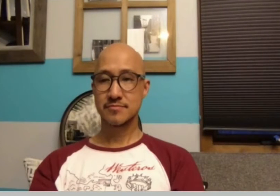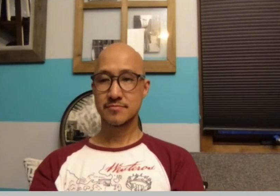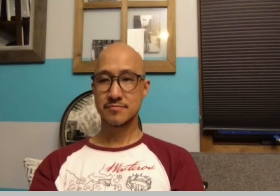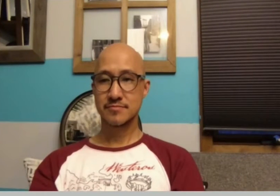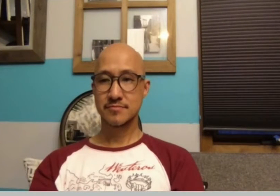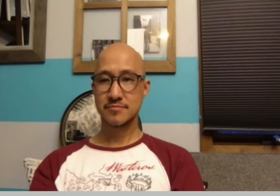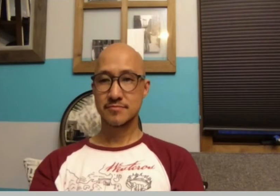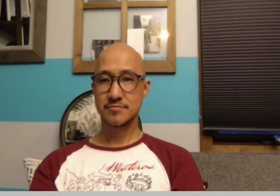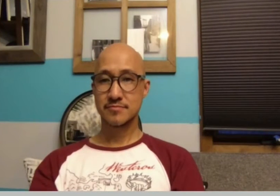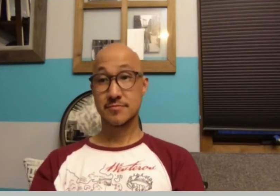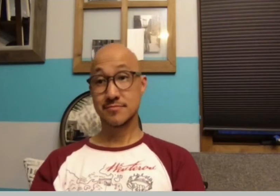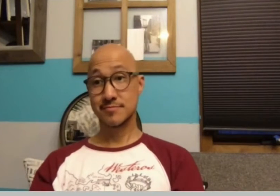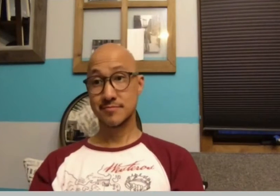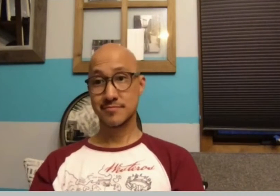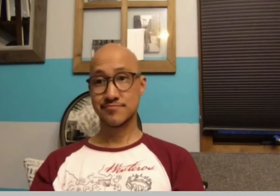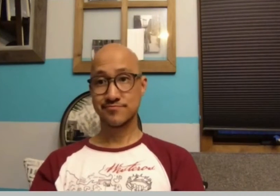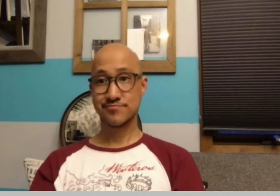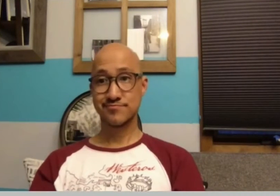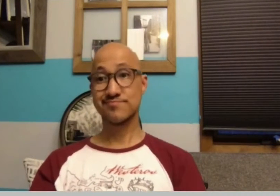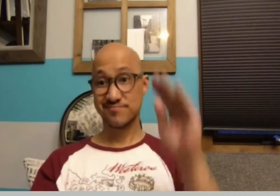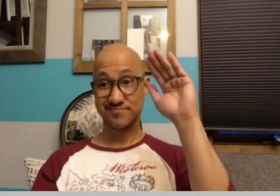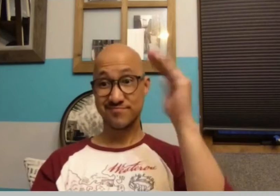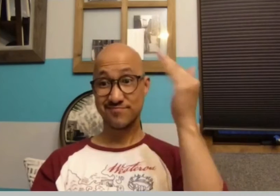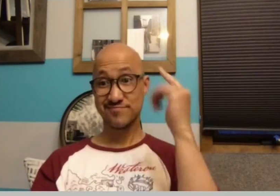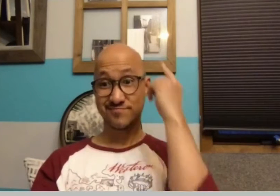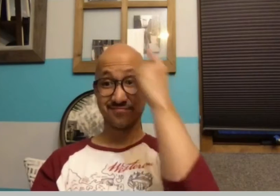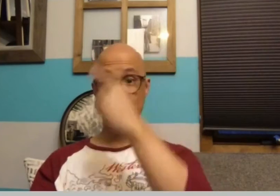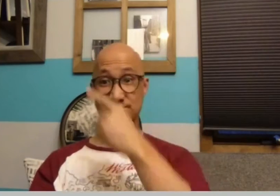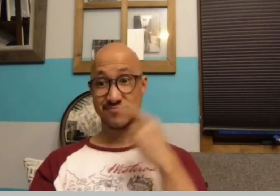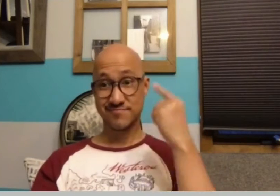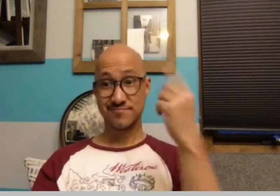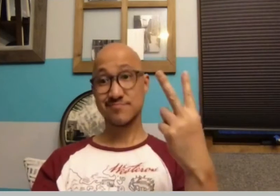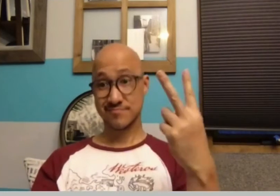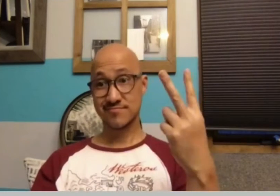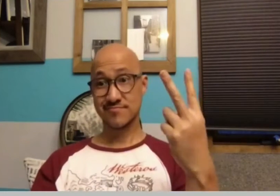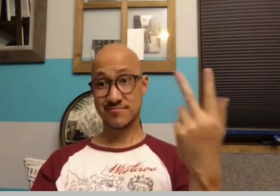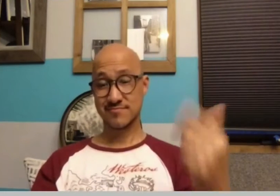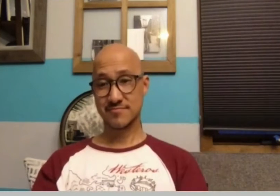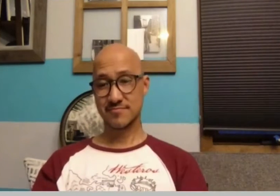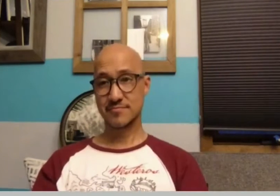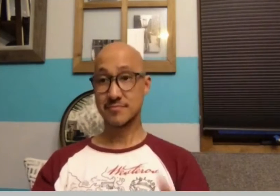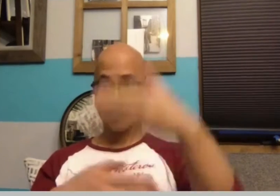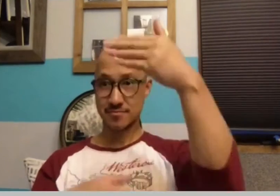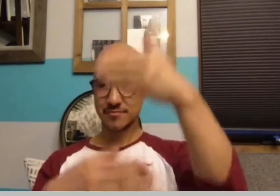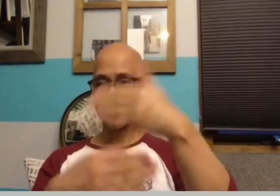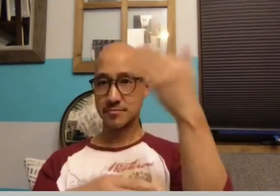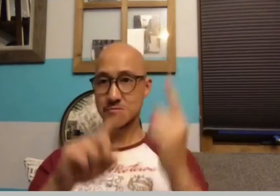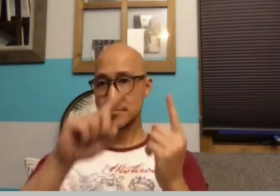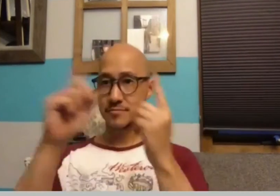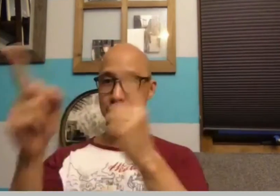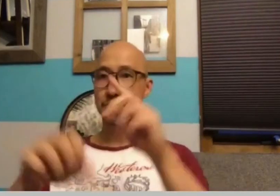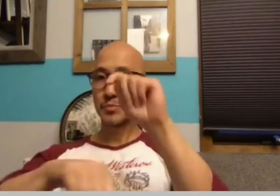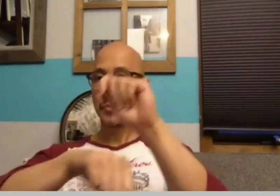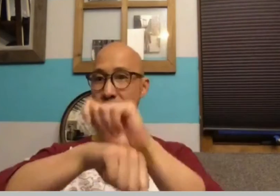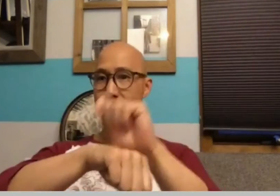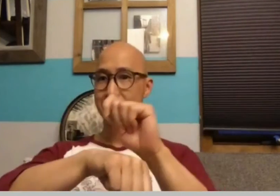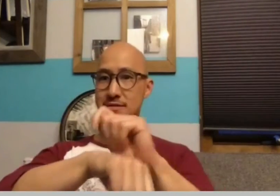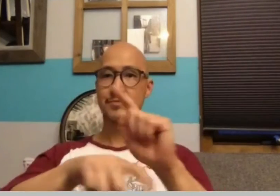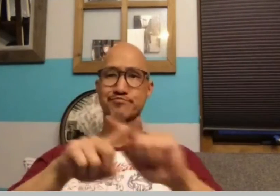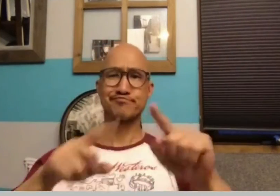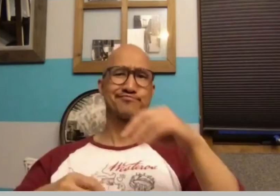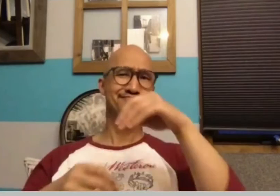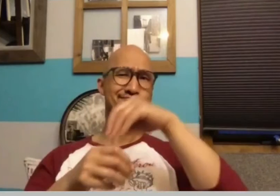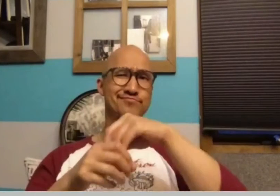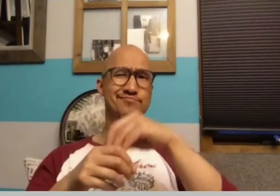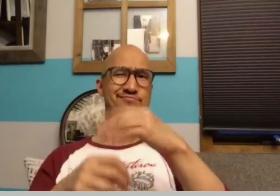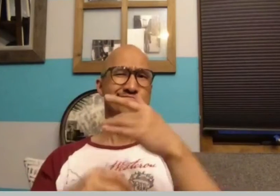to temple and praising God. It's just so baffling. And Amos 5 goes on